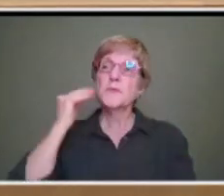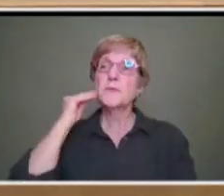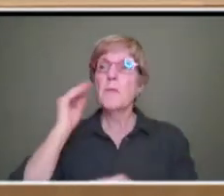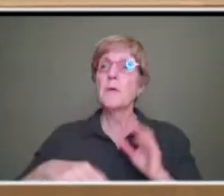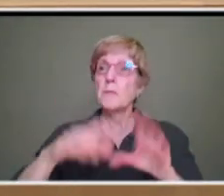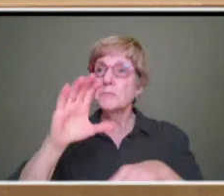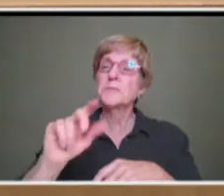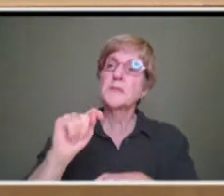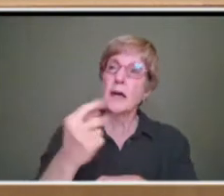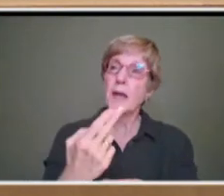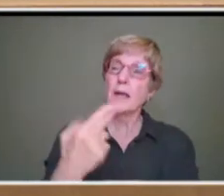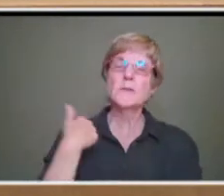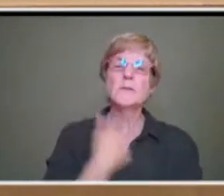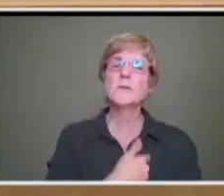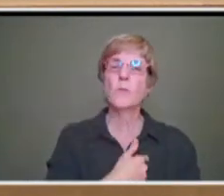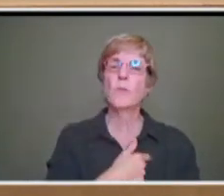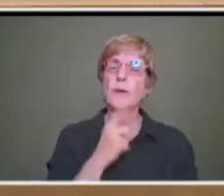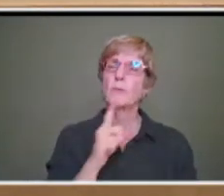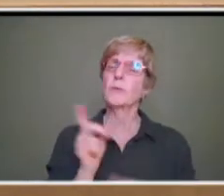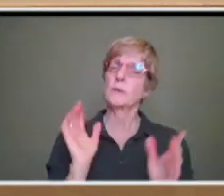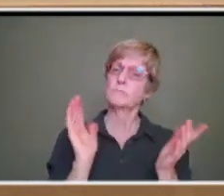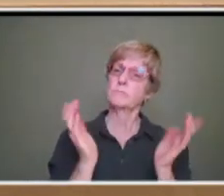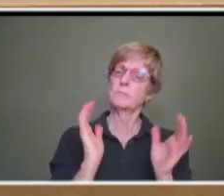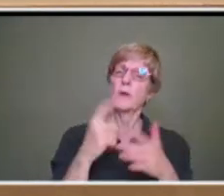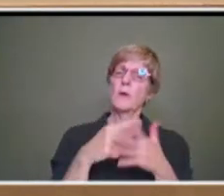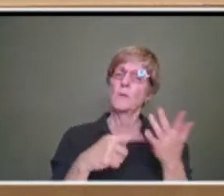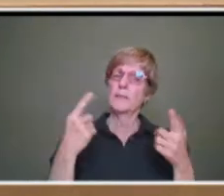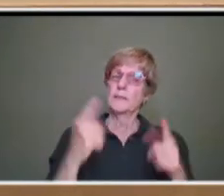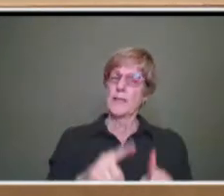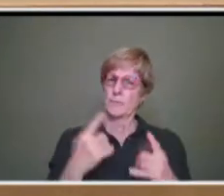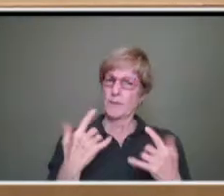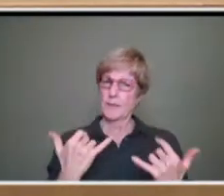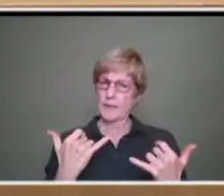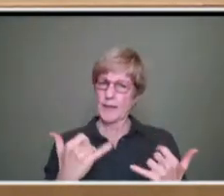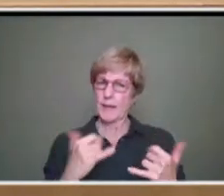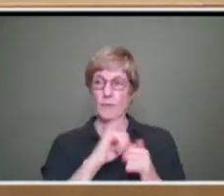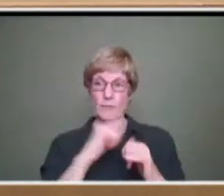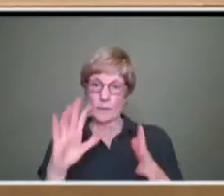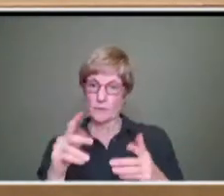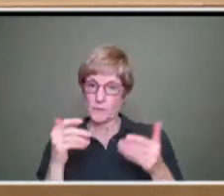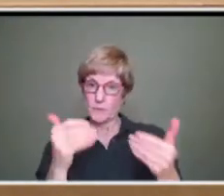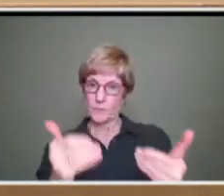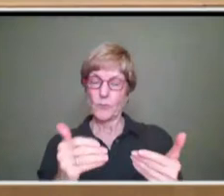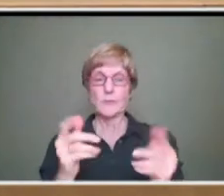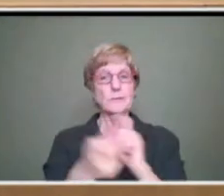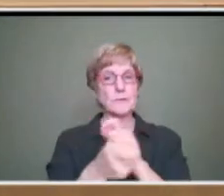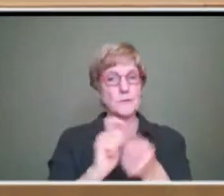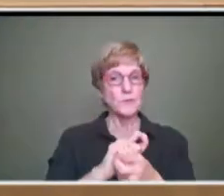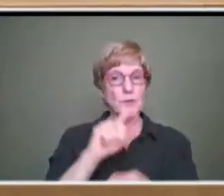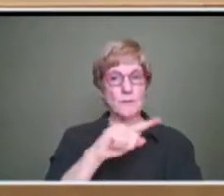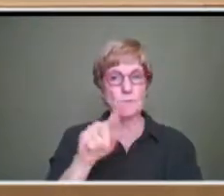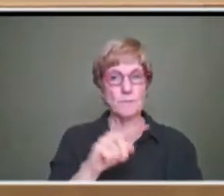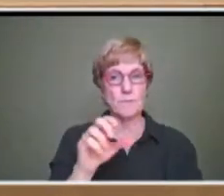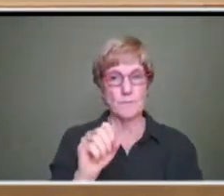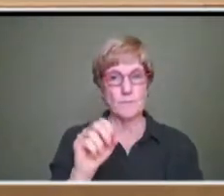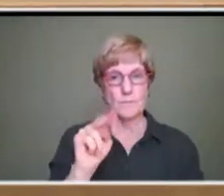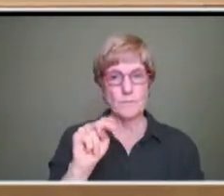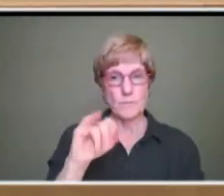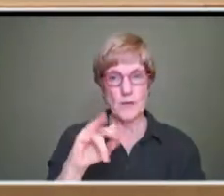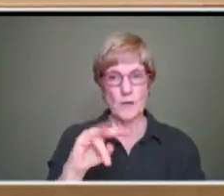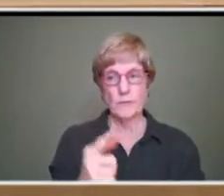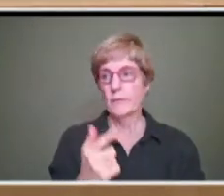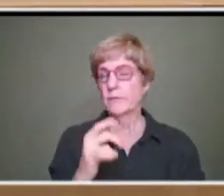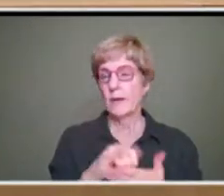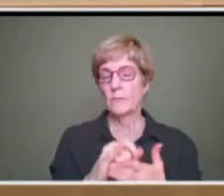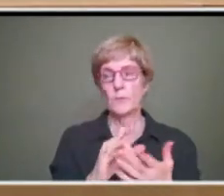evaluate that against the context of what's going on and if that moved forward in the rezoning that would potentially change a place type from